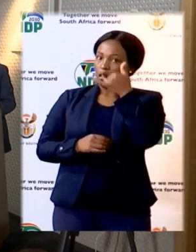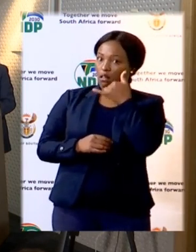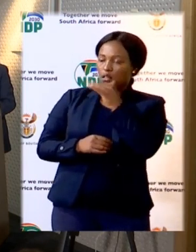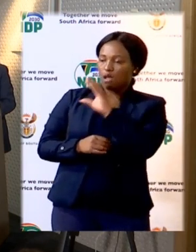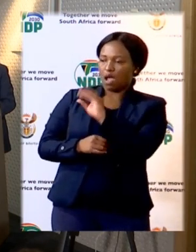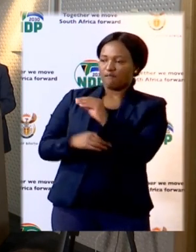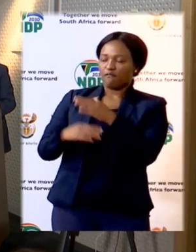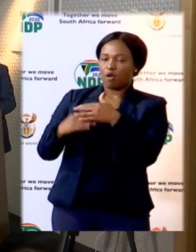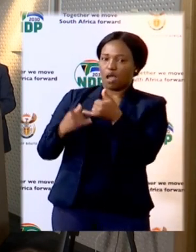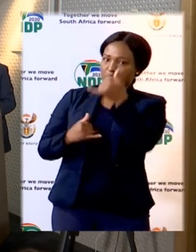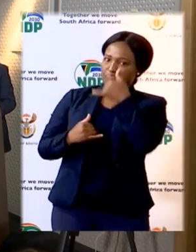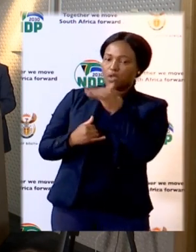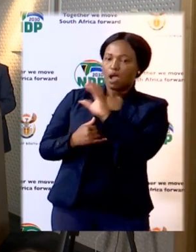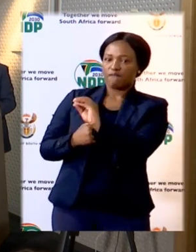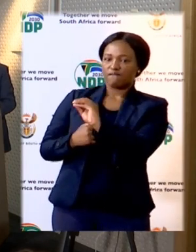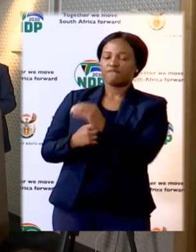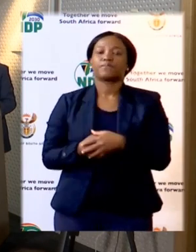online services.